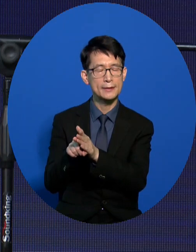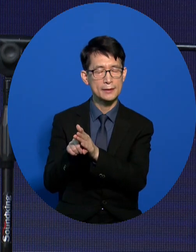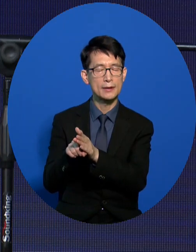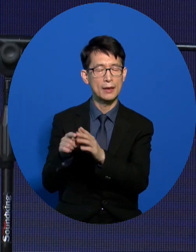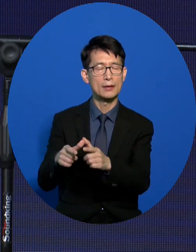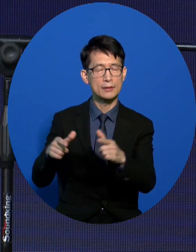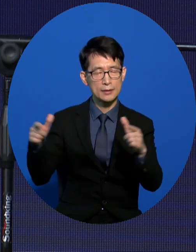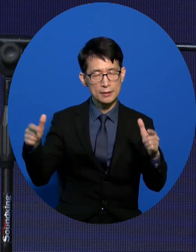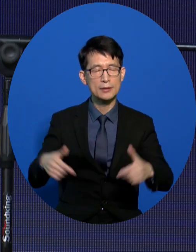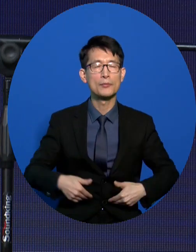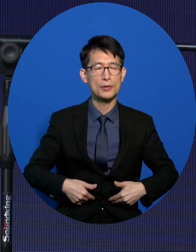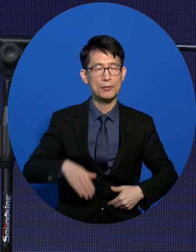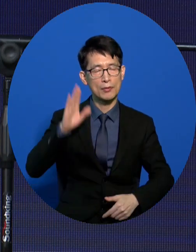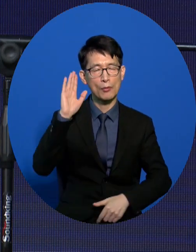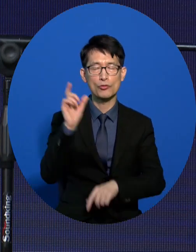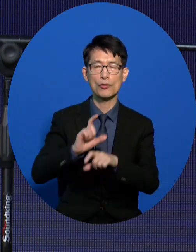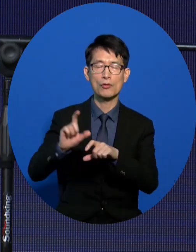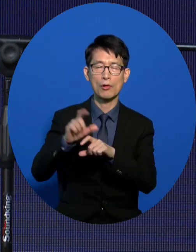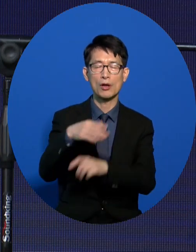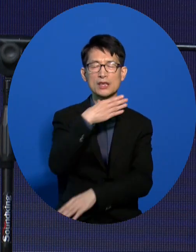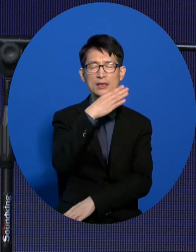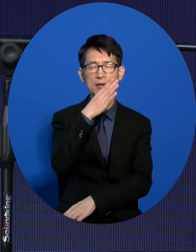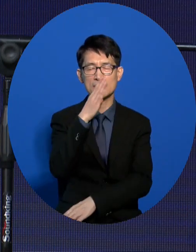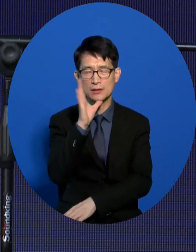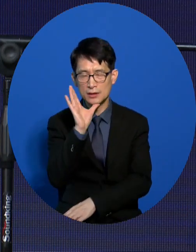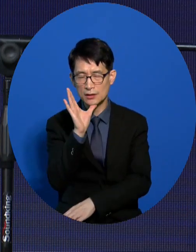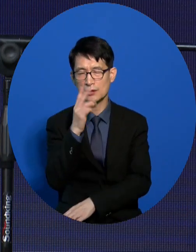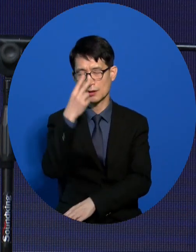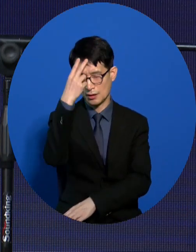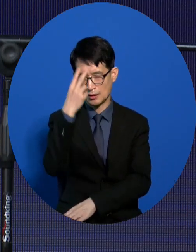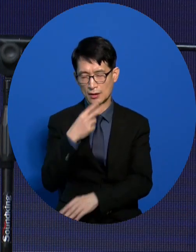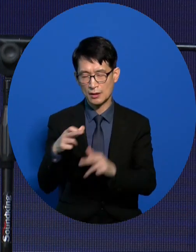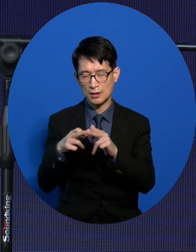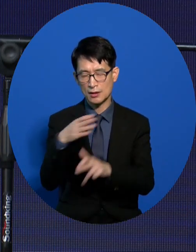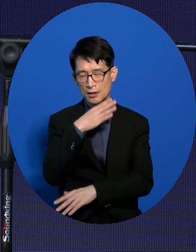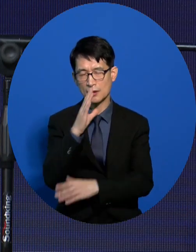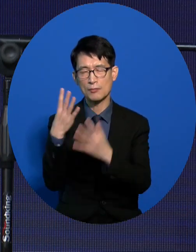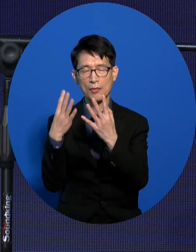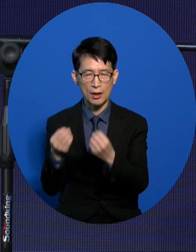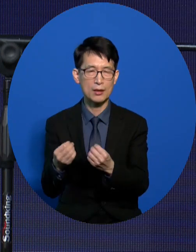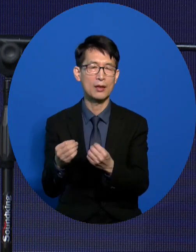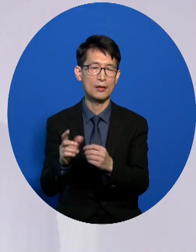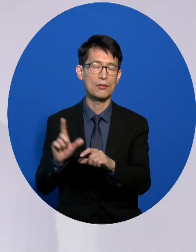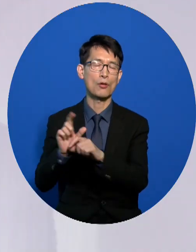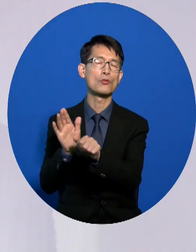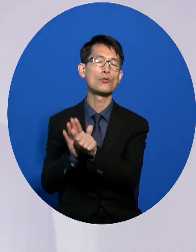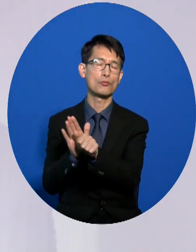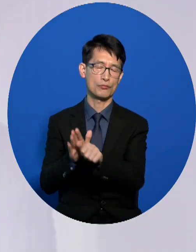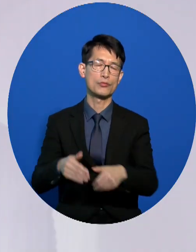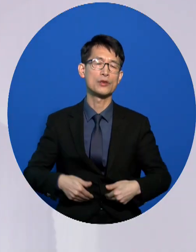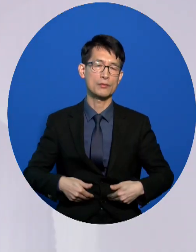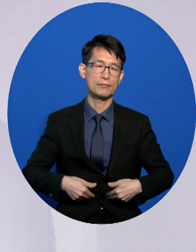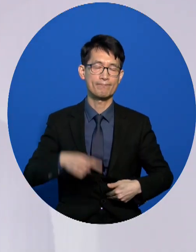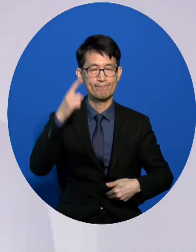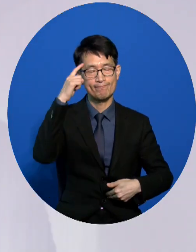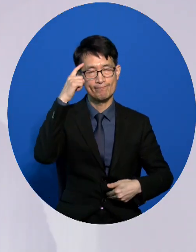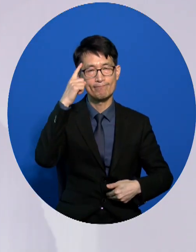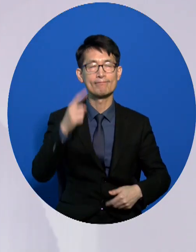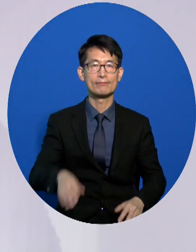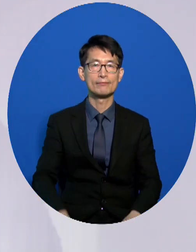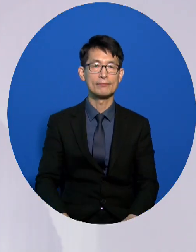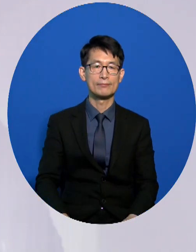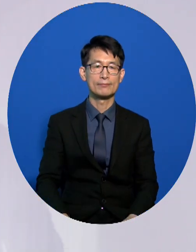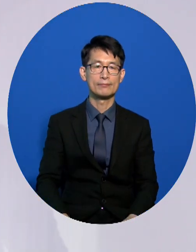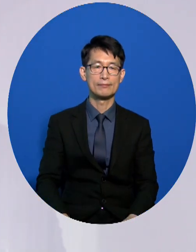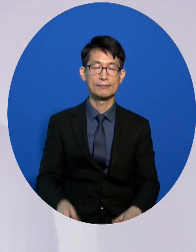age. So we really need to come up with countermeasures in advance in a preemptive